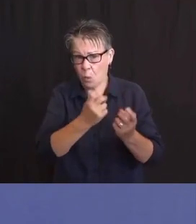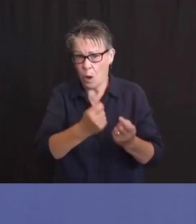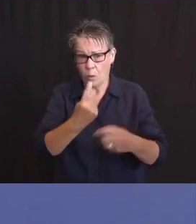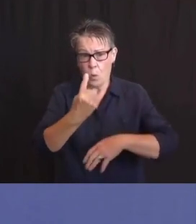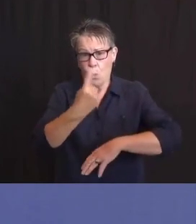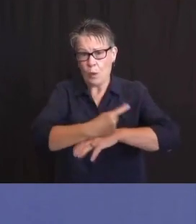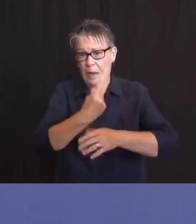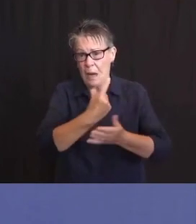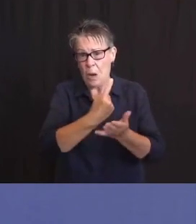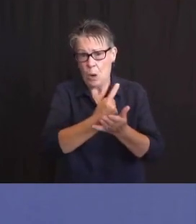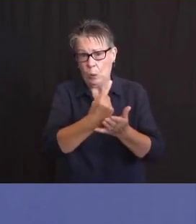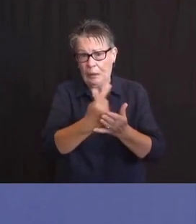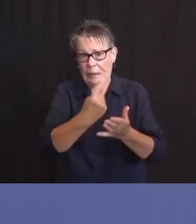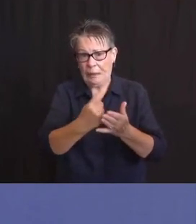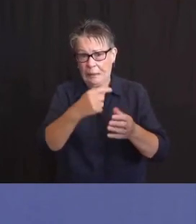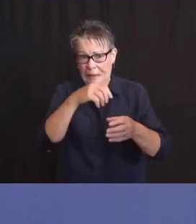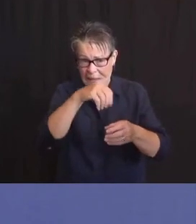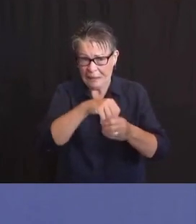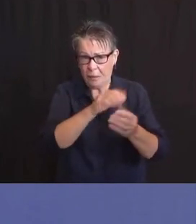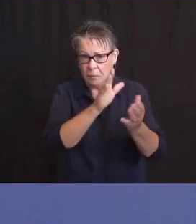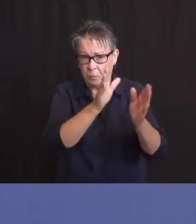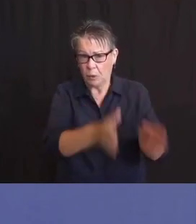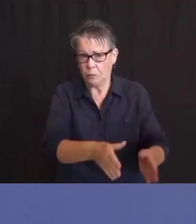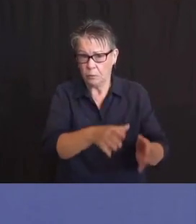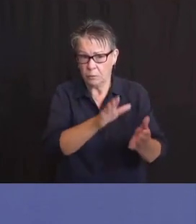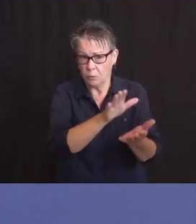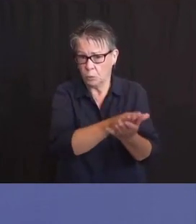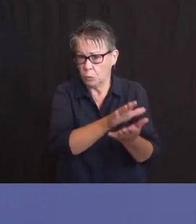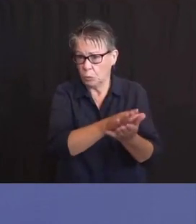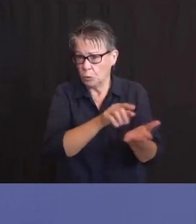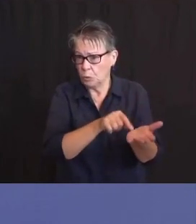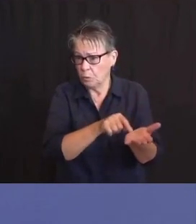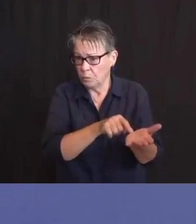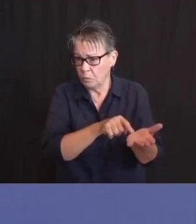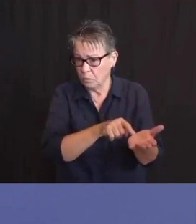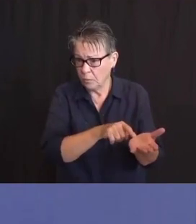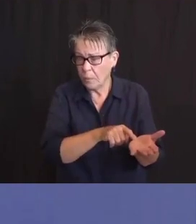education experts, and Judy and her team as the health experts